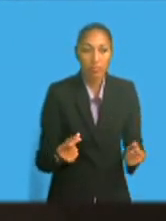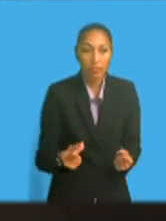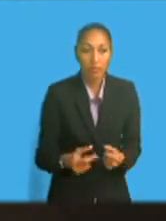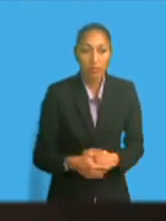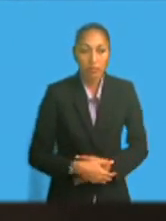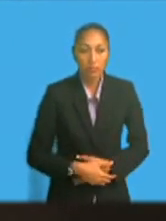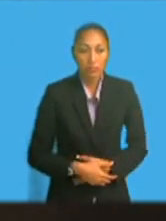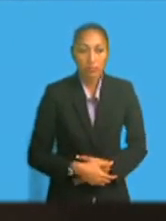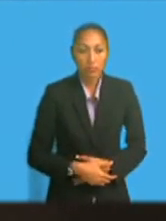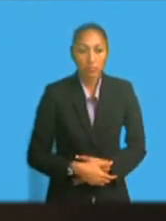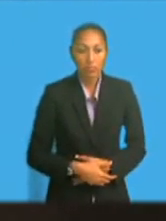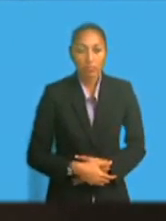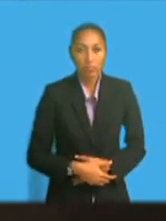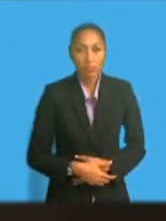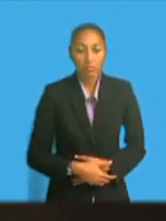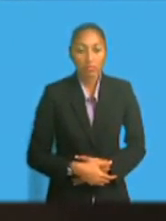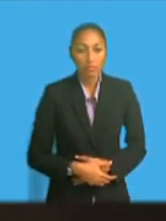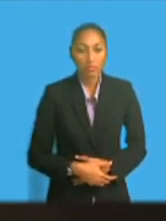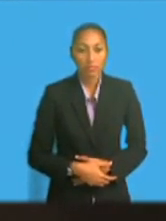issue.